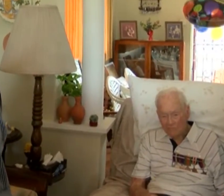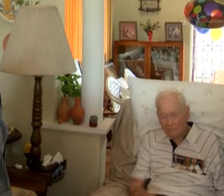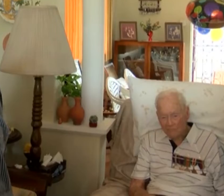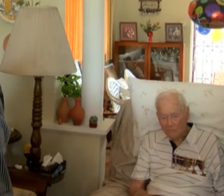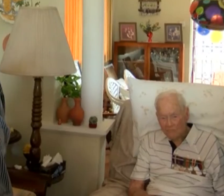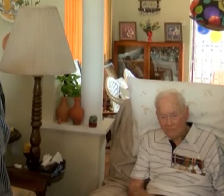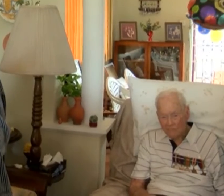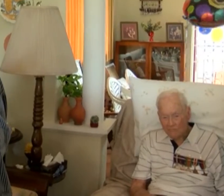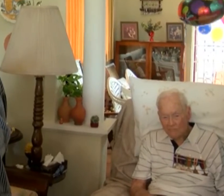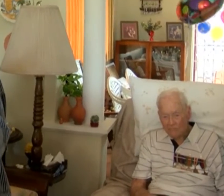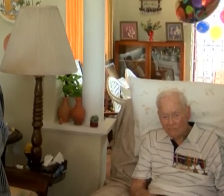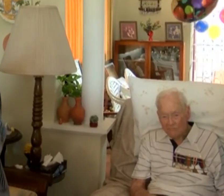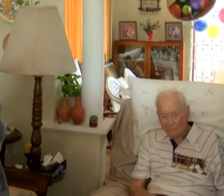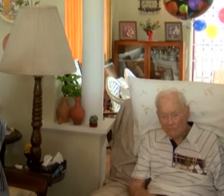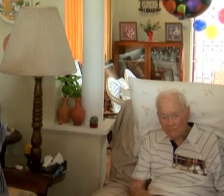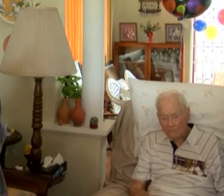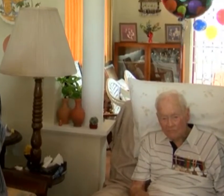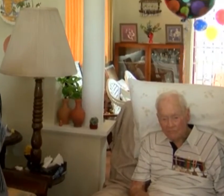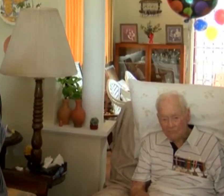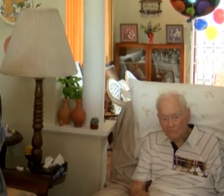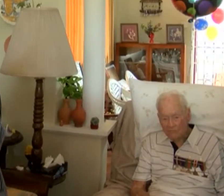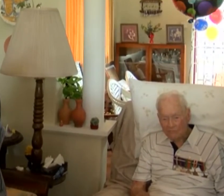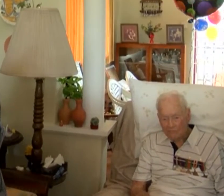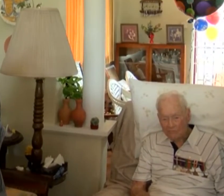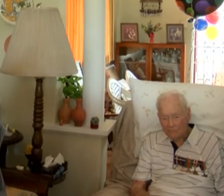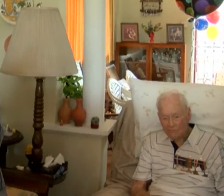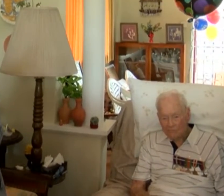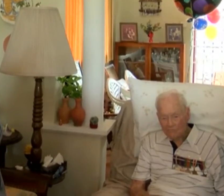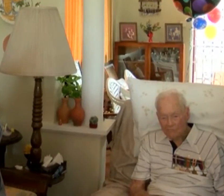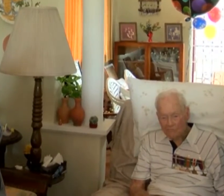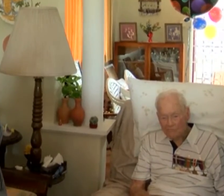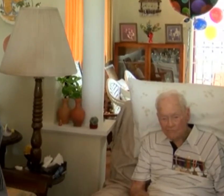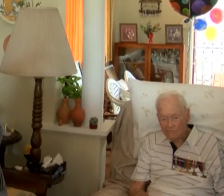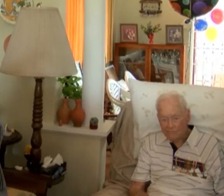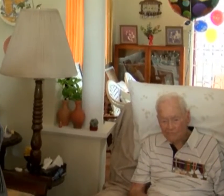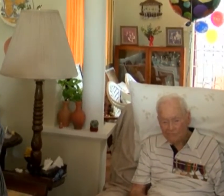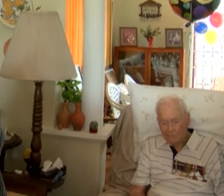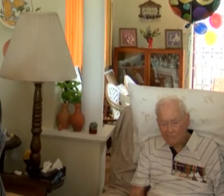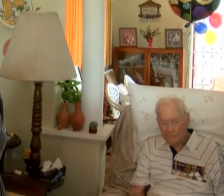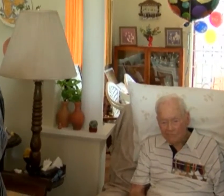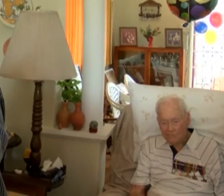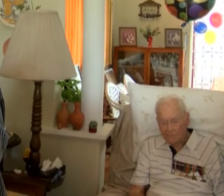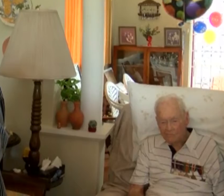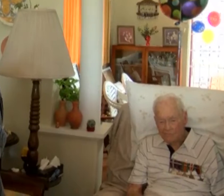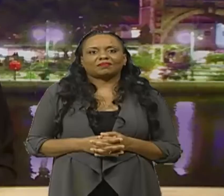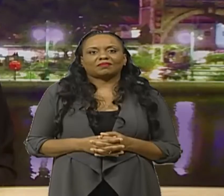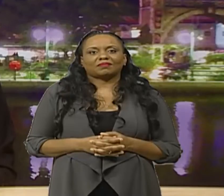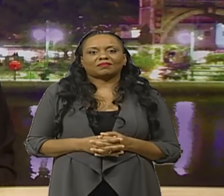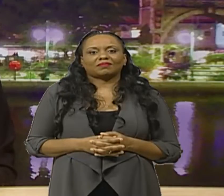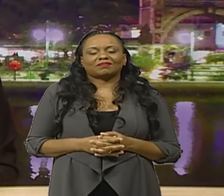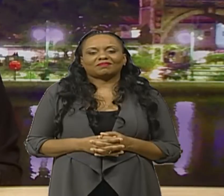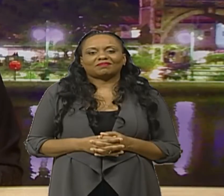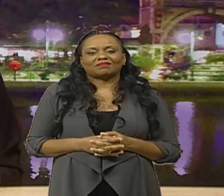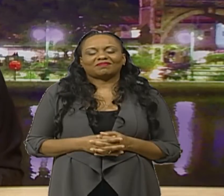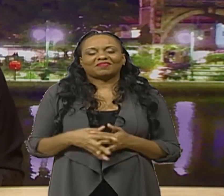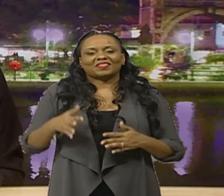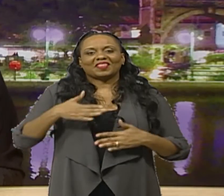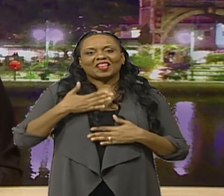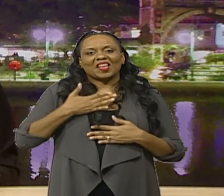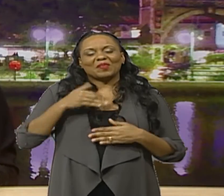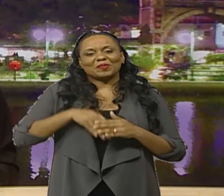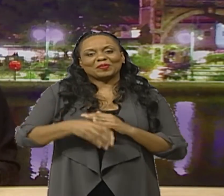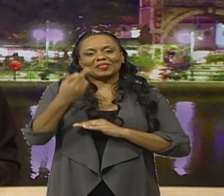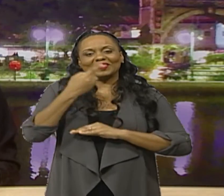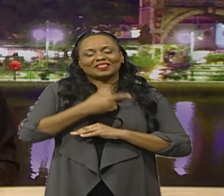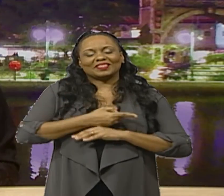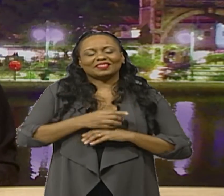and he recognizes and smiles. And it's nice to come and make contact and see him here. Happy birthday to you,